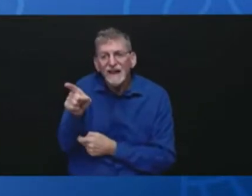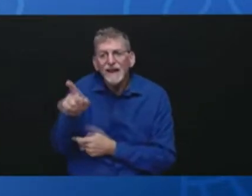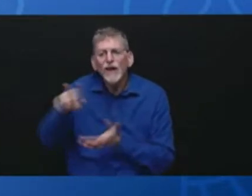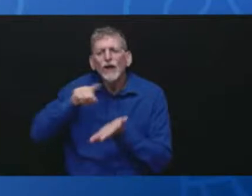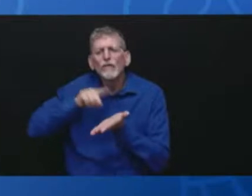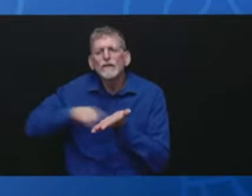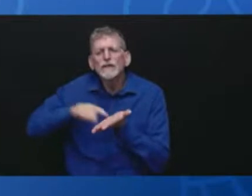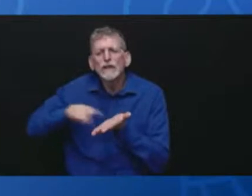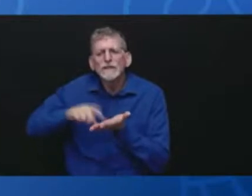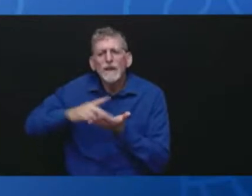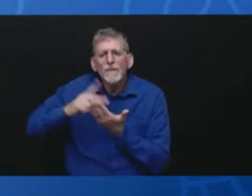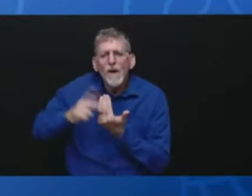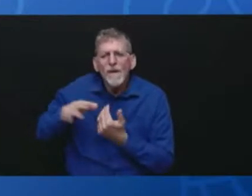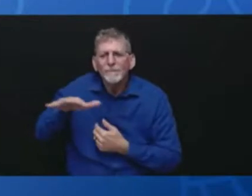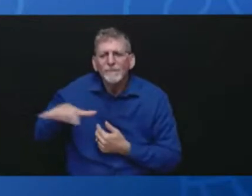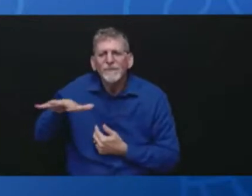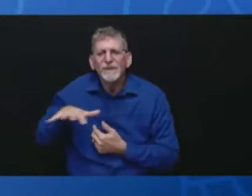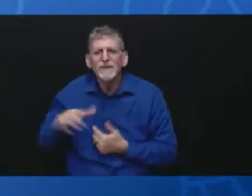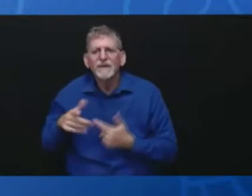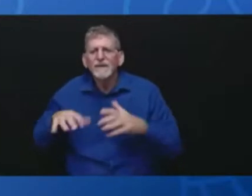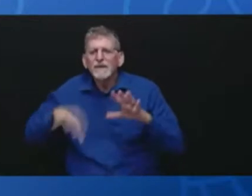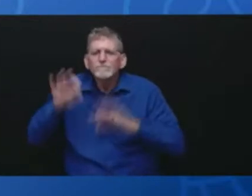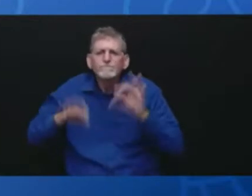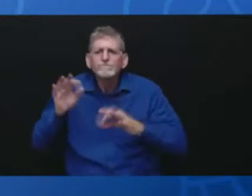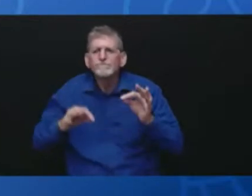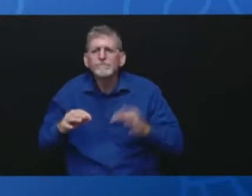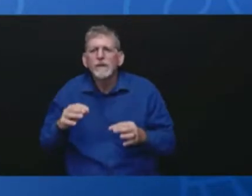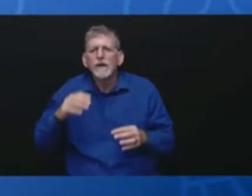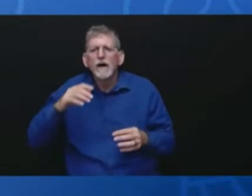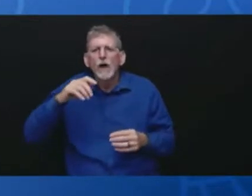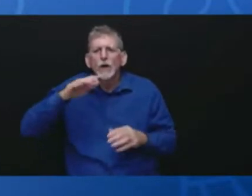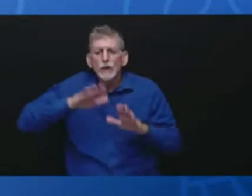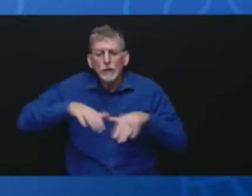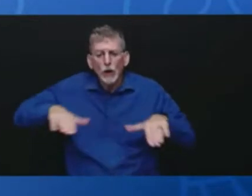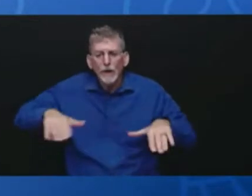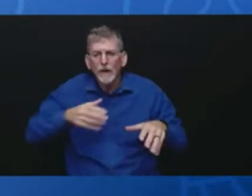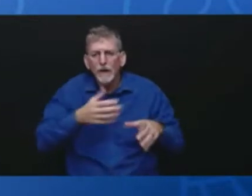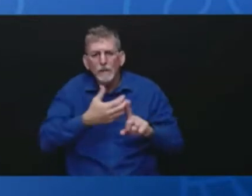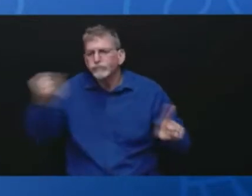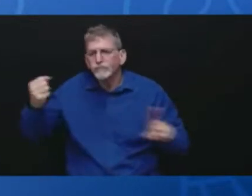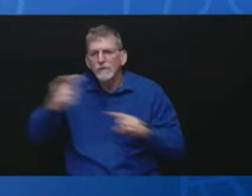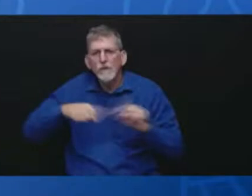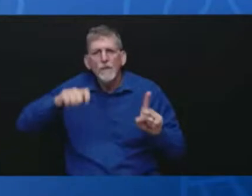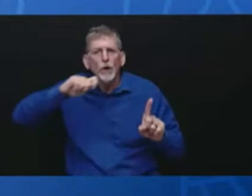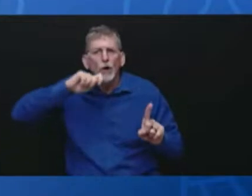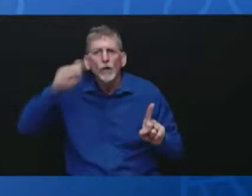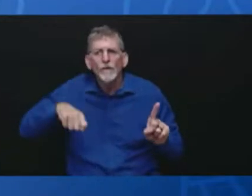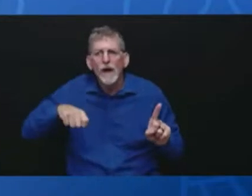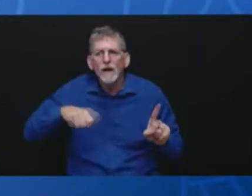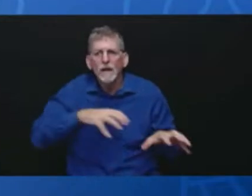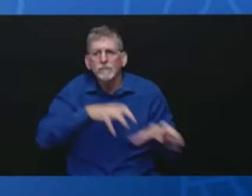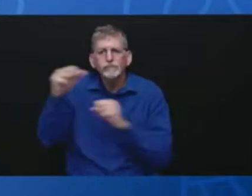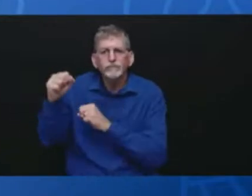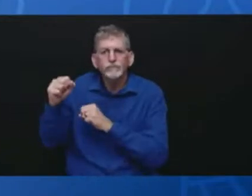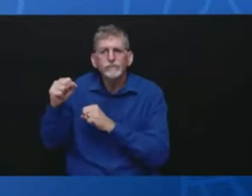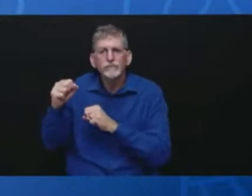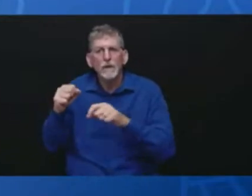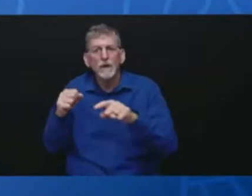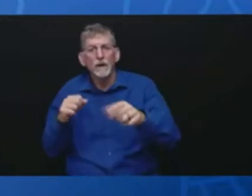by Russia. You mentioned last week in this room that the data exists. It's not been deleted.